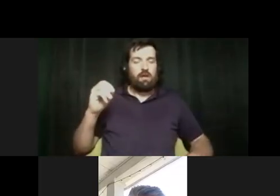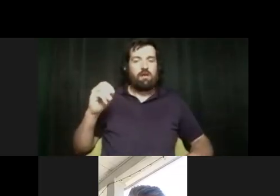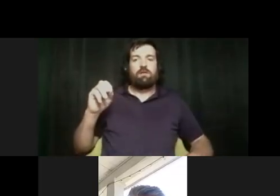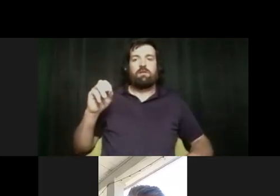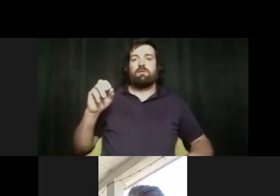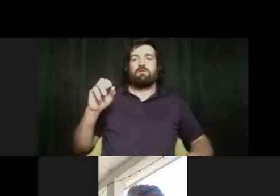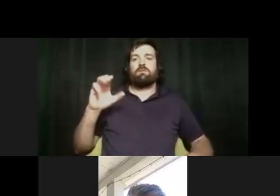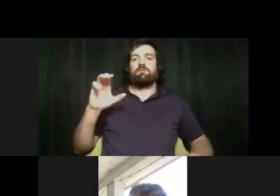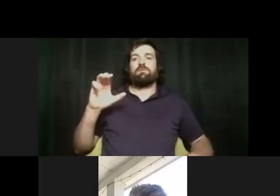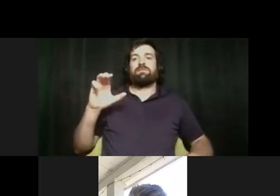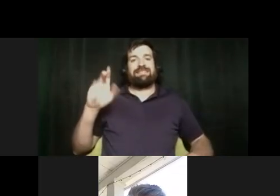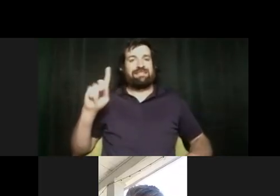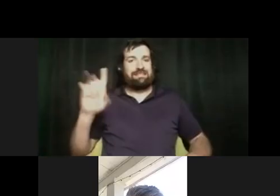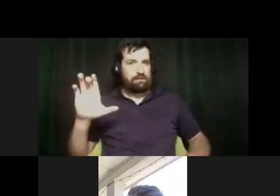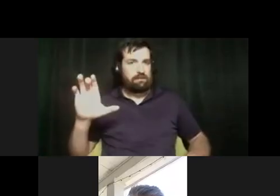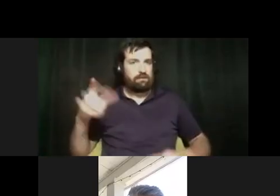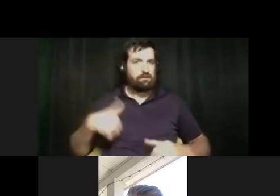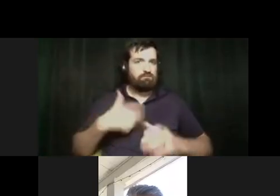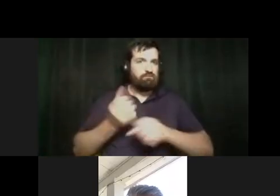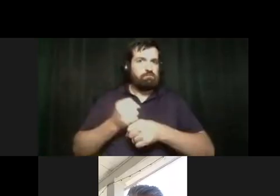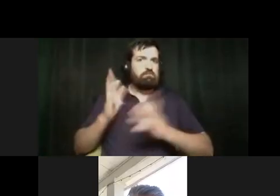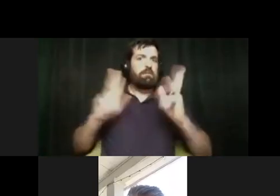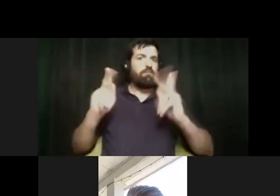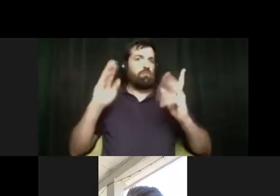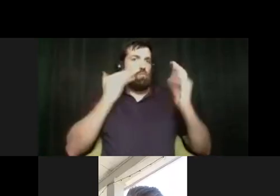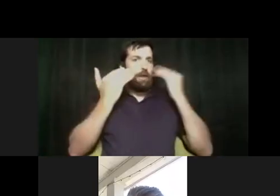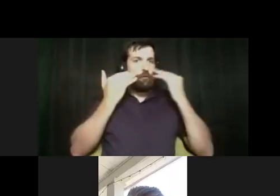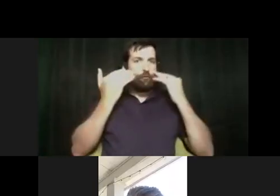creates communications so that people are aware of,